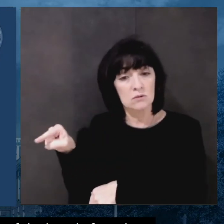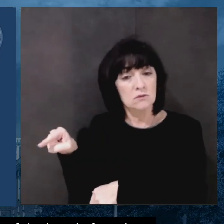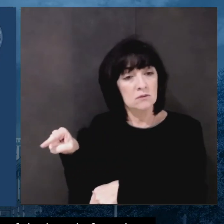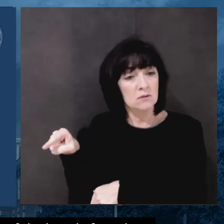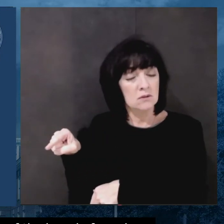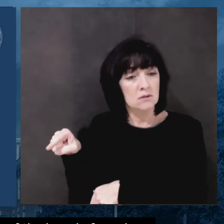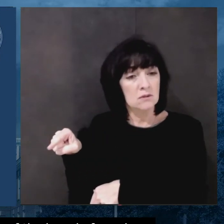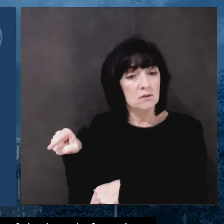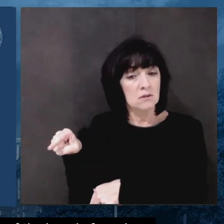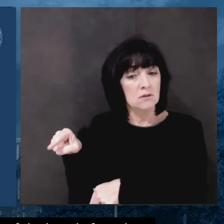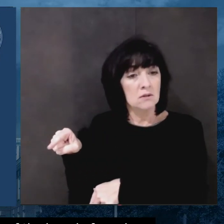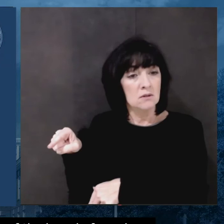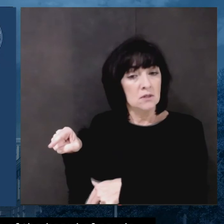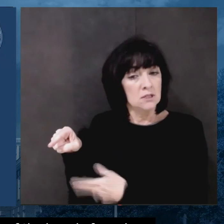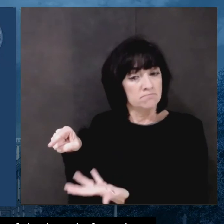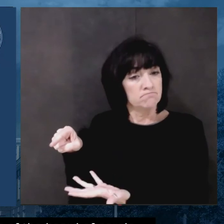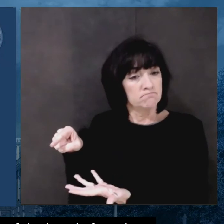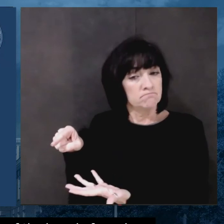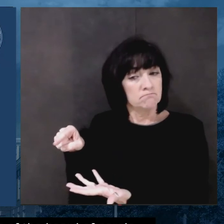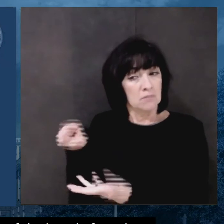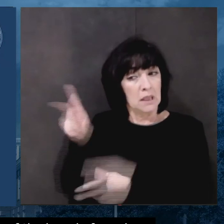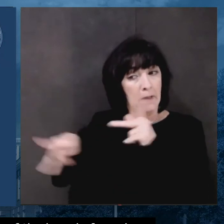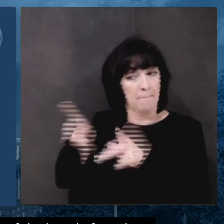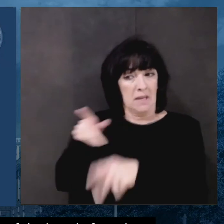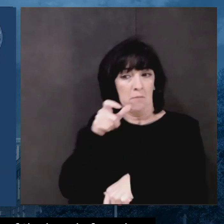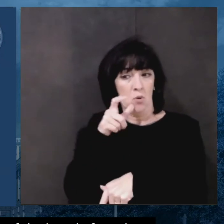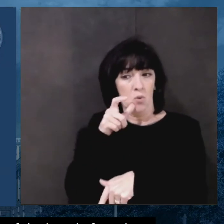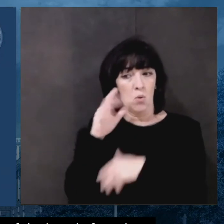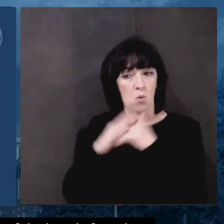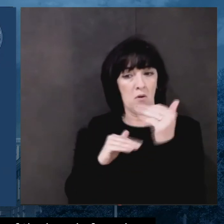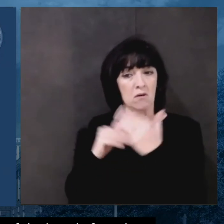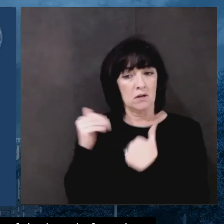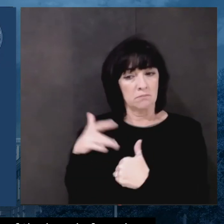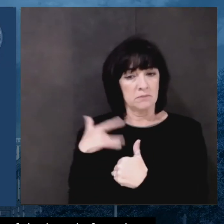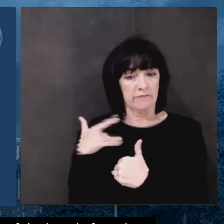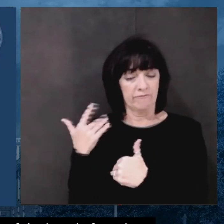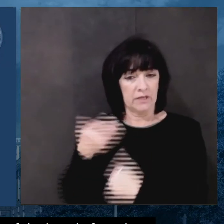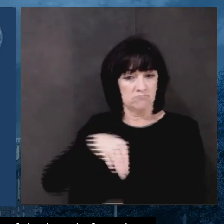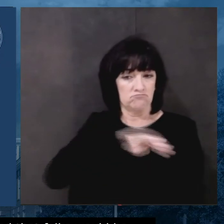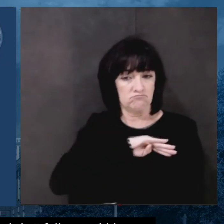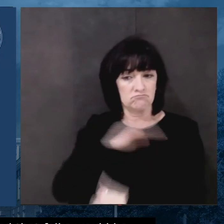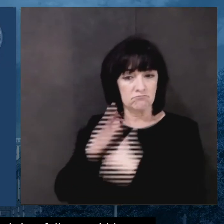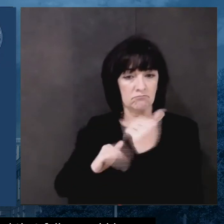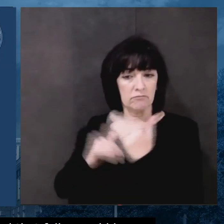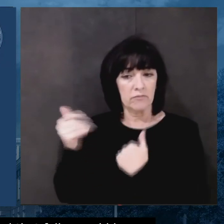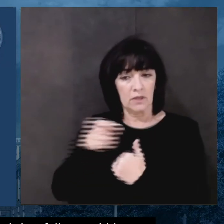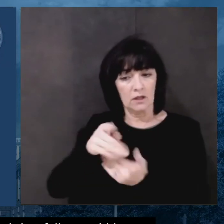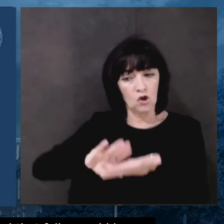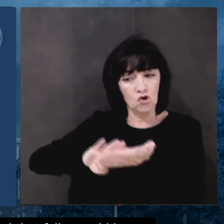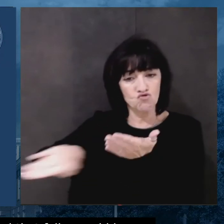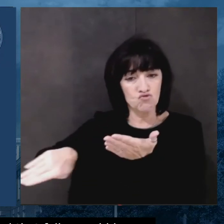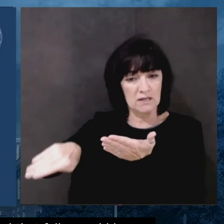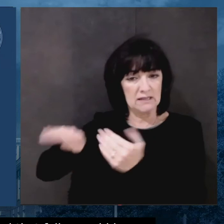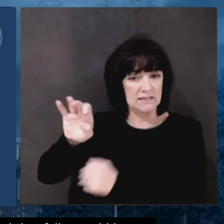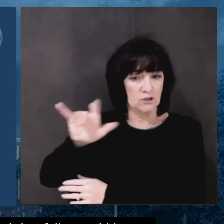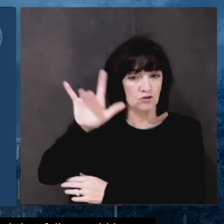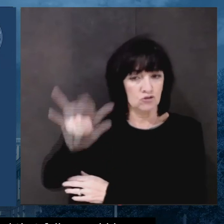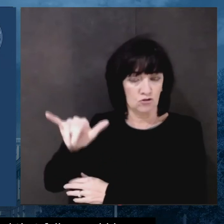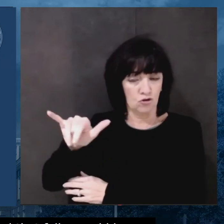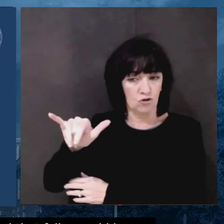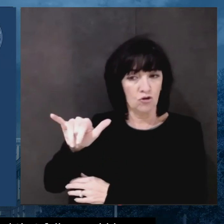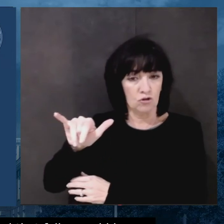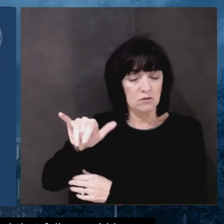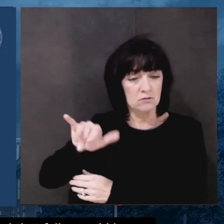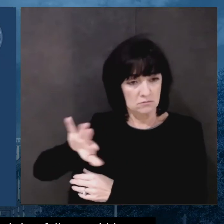eligible, that folks would be comfortable releasing them early to the public. We're not incarcerating